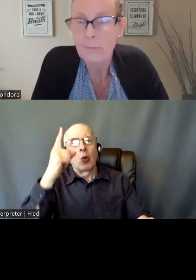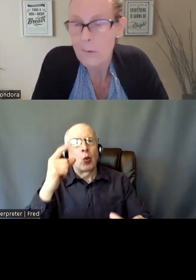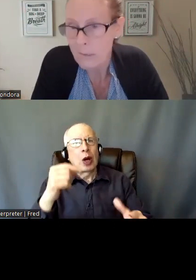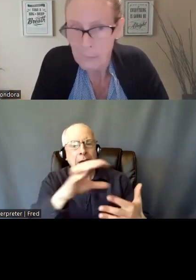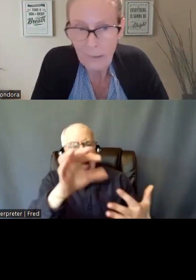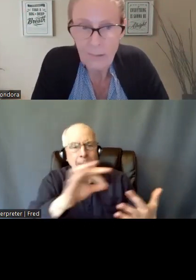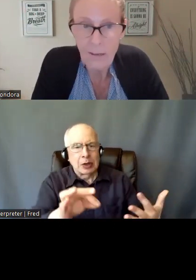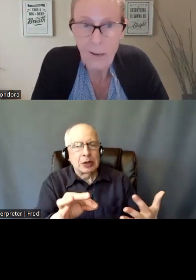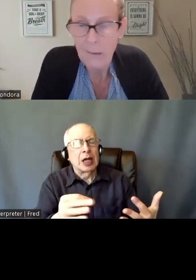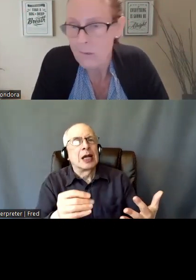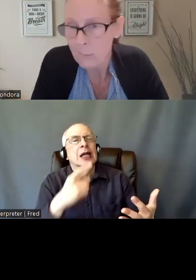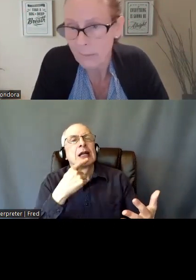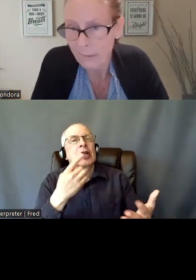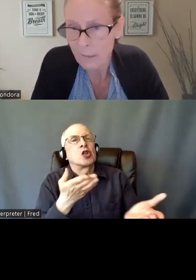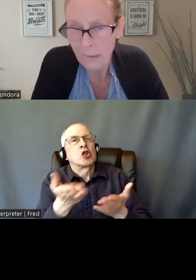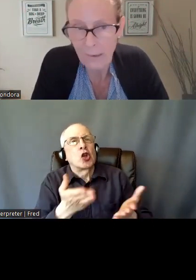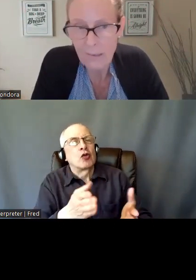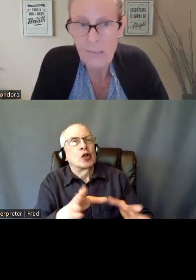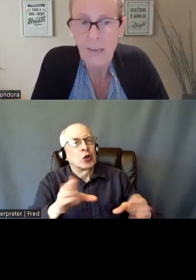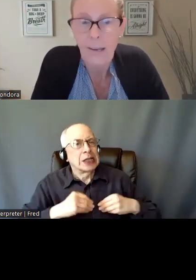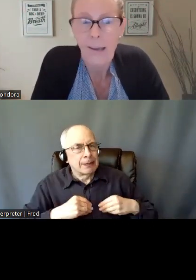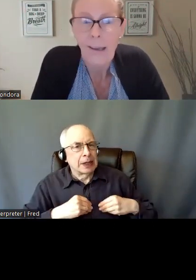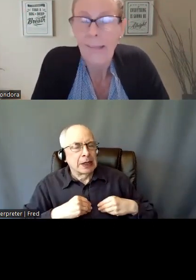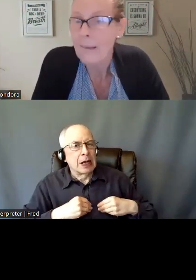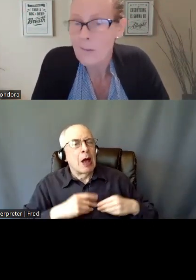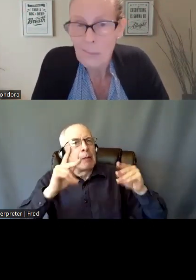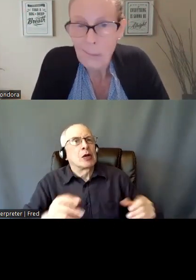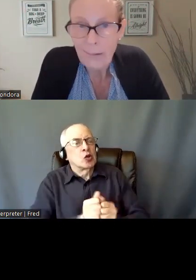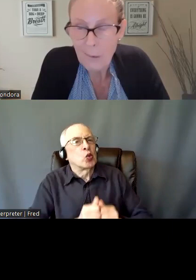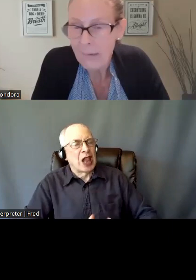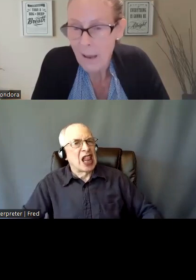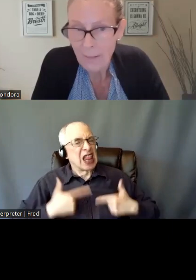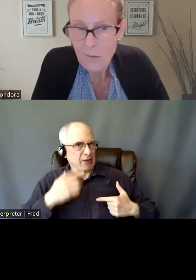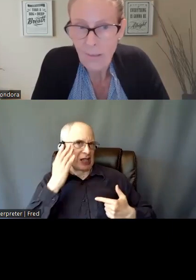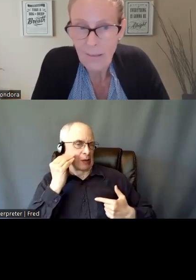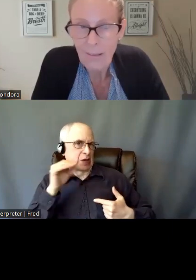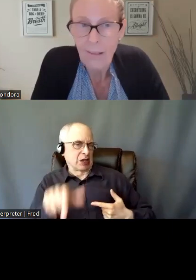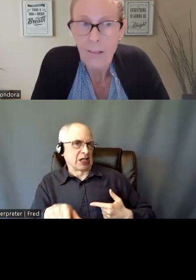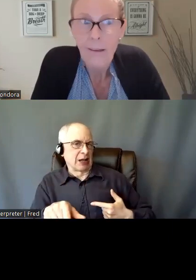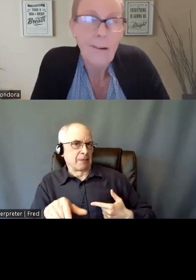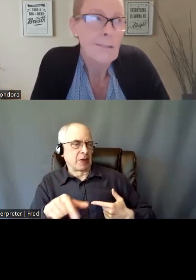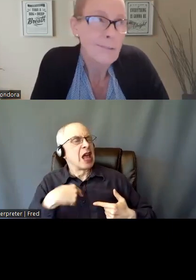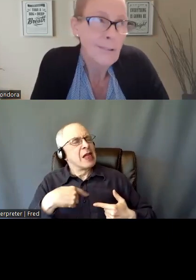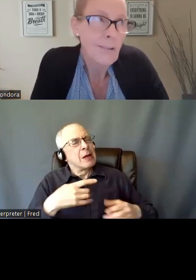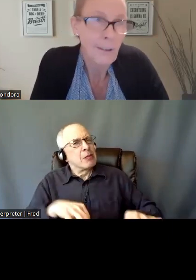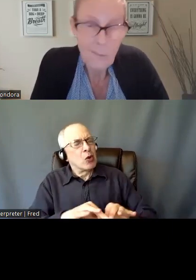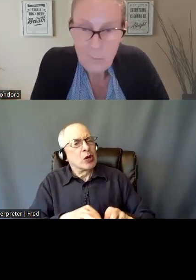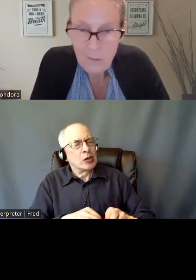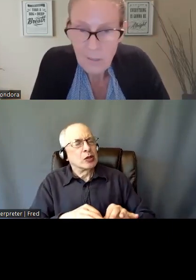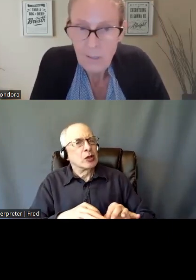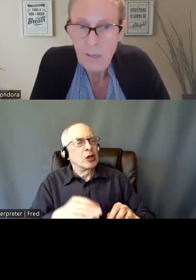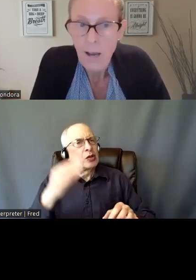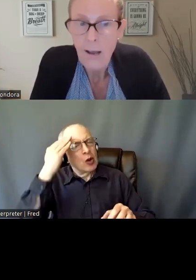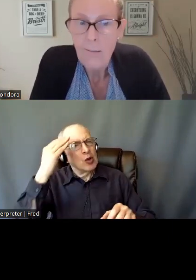says service recipient, person with lived experience. And I think it's just important to acknowledge that there are different